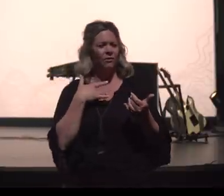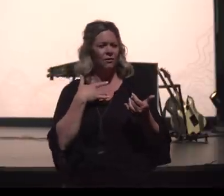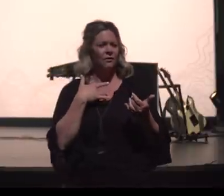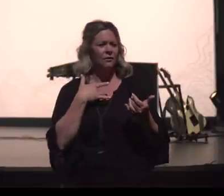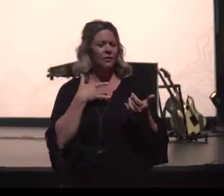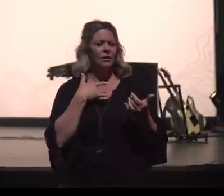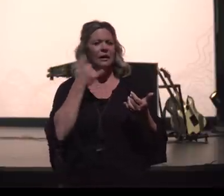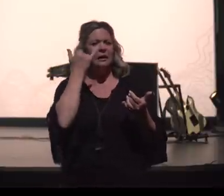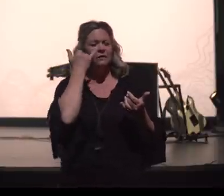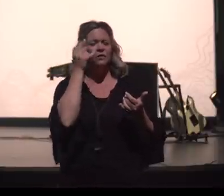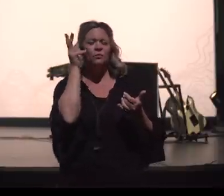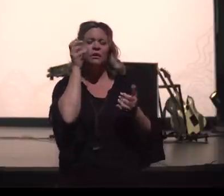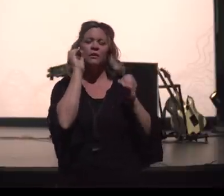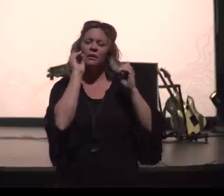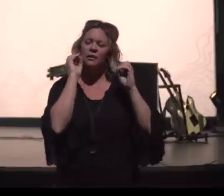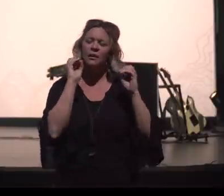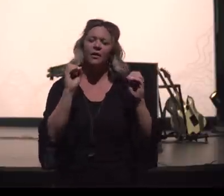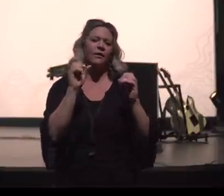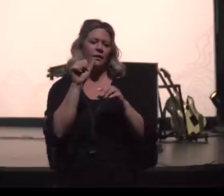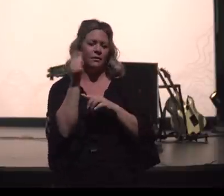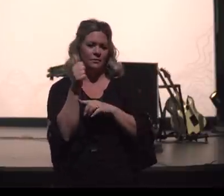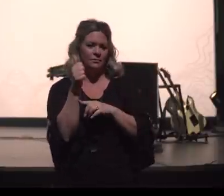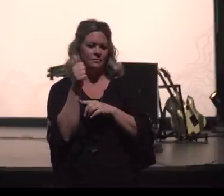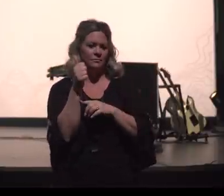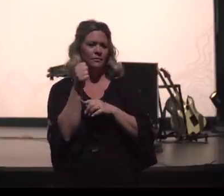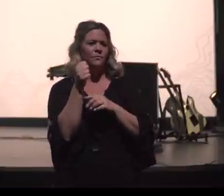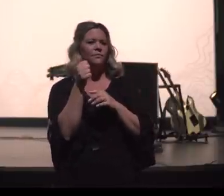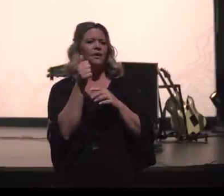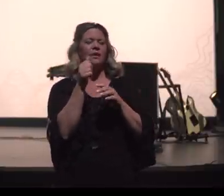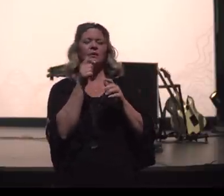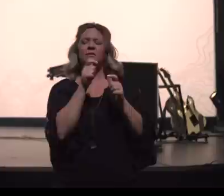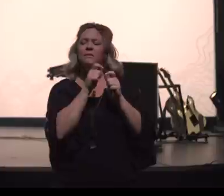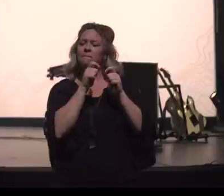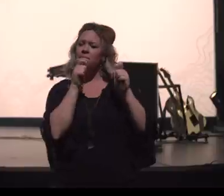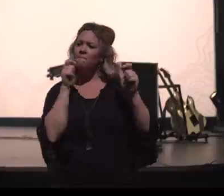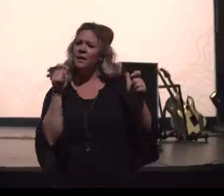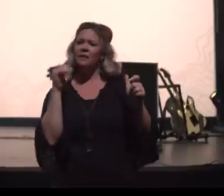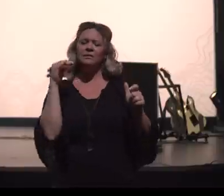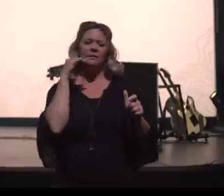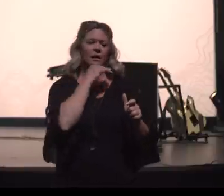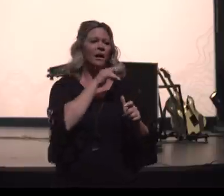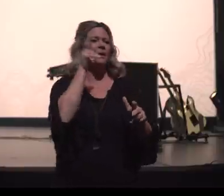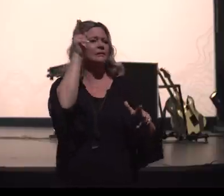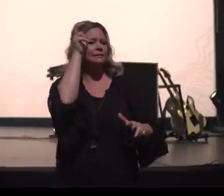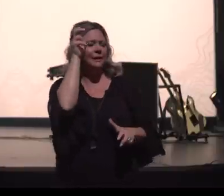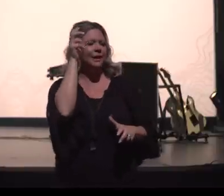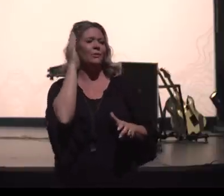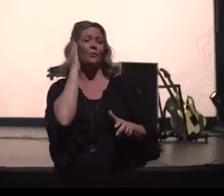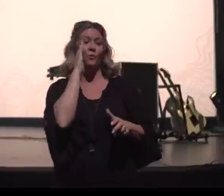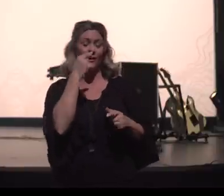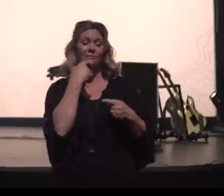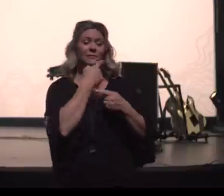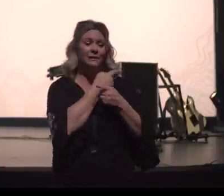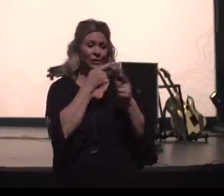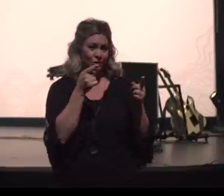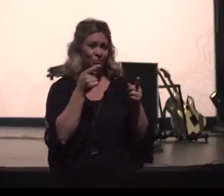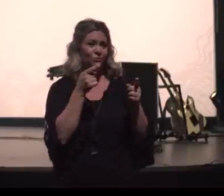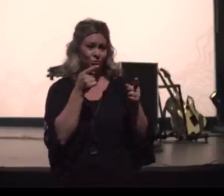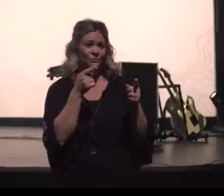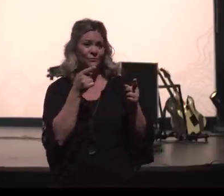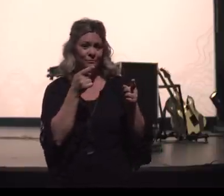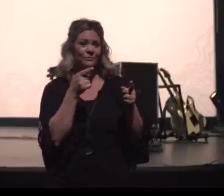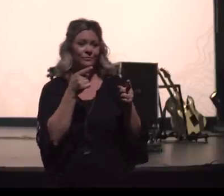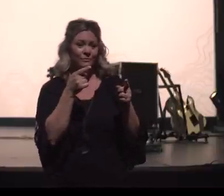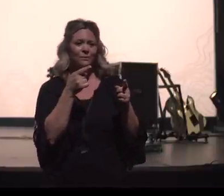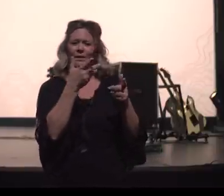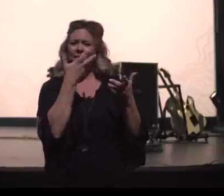you hear nothing else today, I want you to hear this. That is one of the greatest lies Satan has ever used to deceive people